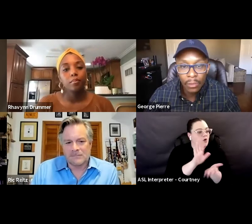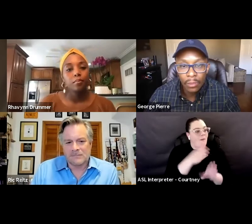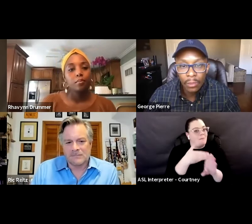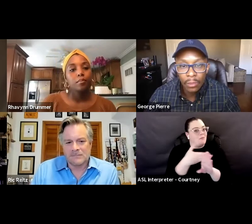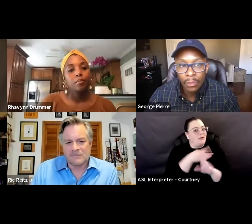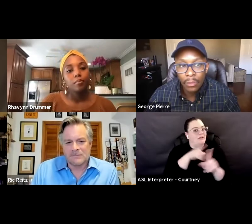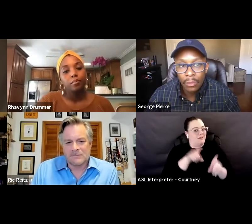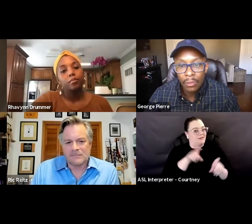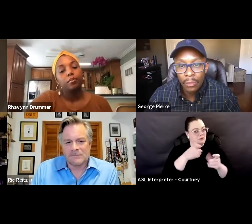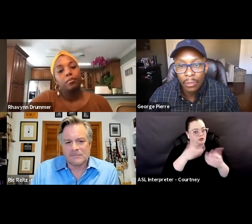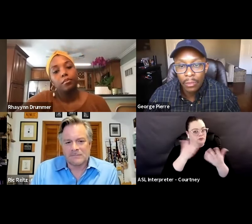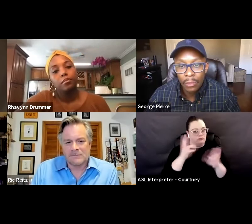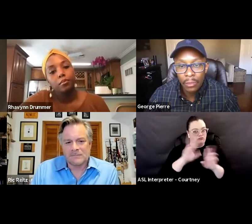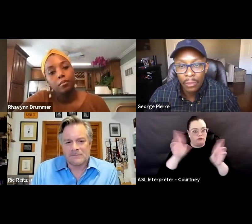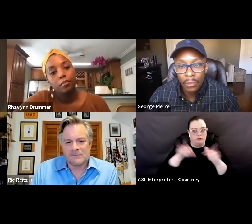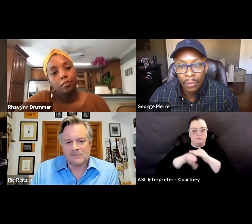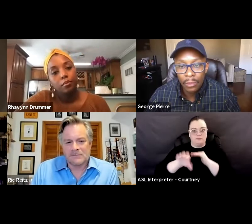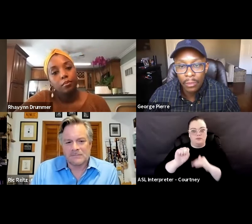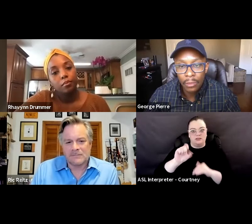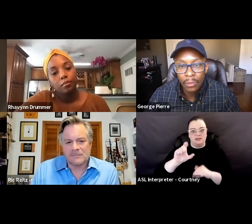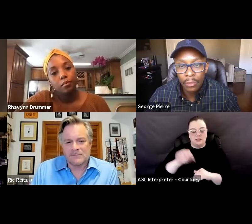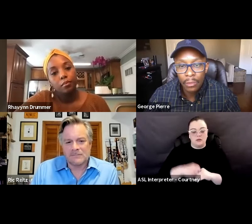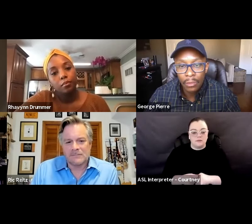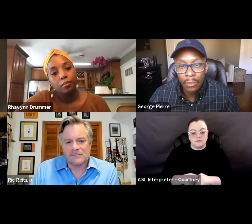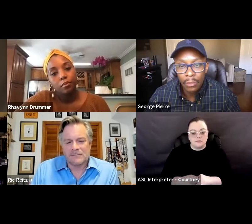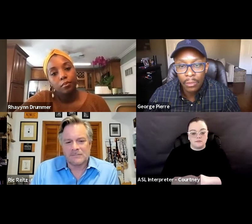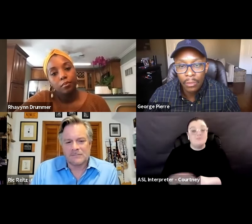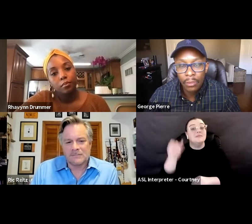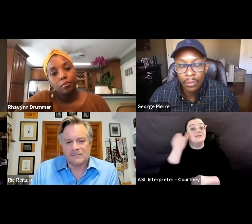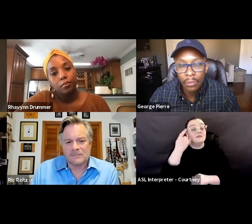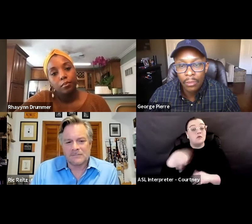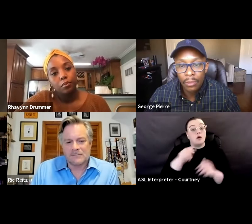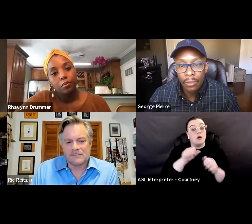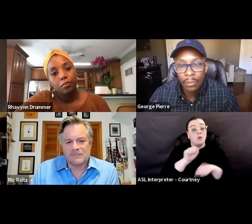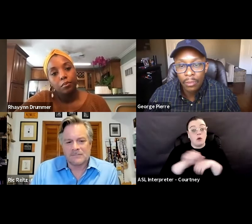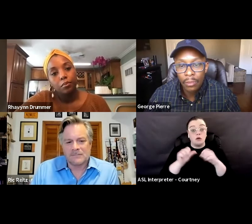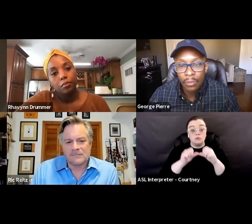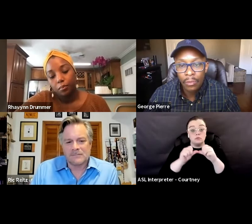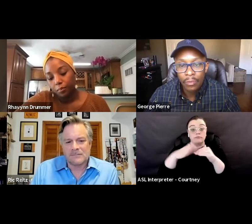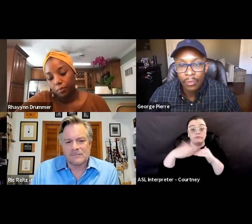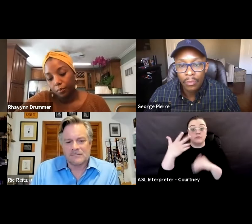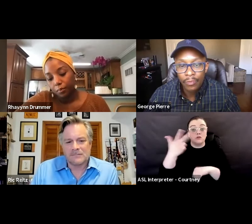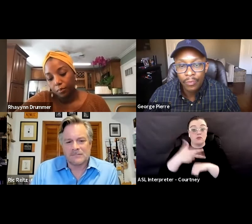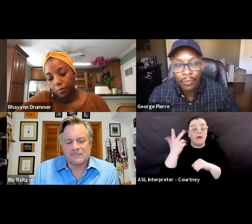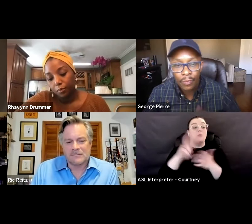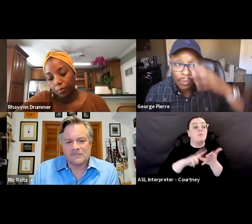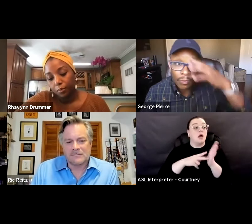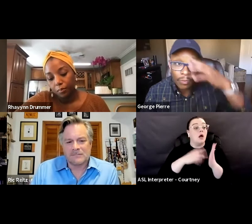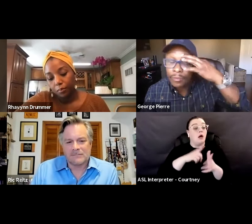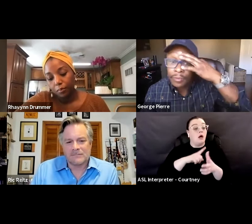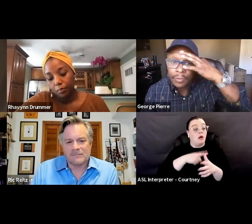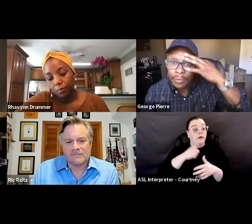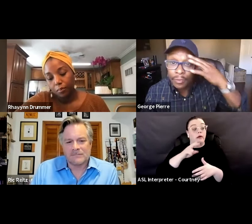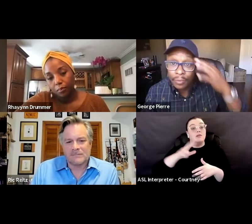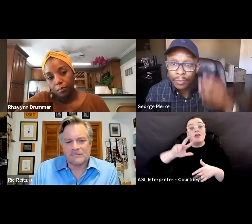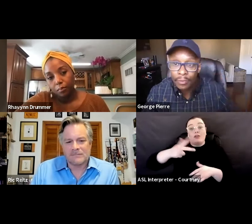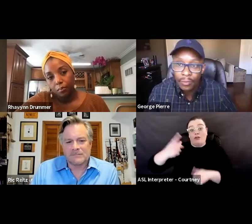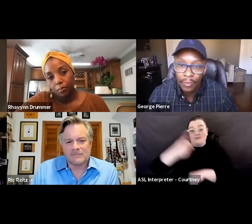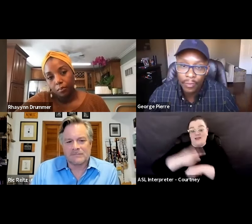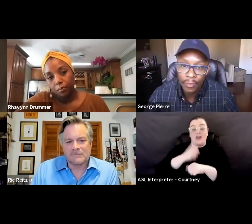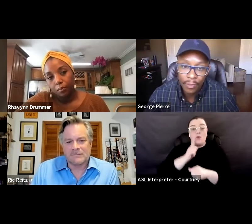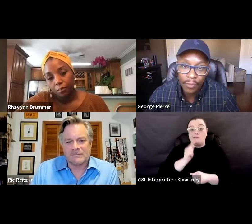then you will be tested on the third day, and then you'll be tested 3 days after that, and you'll be tested 3 days after